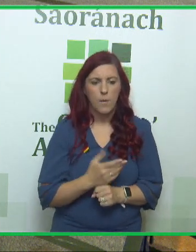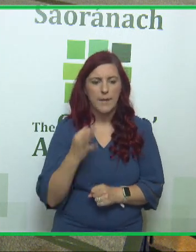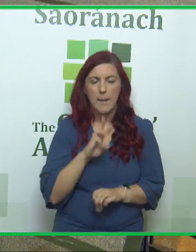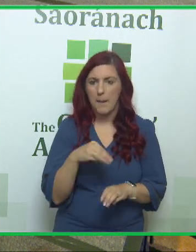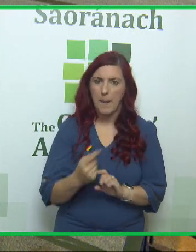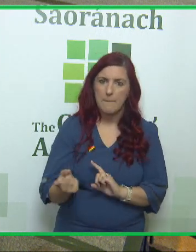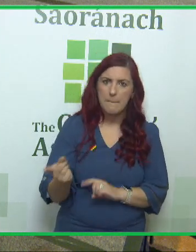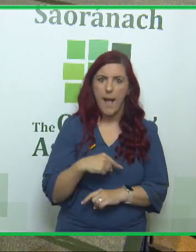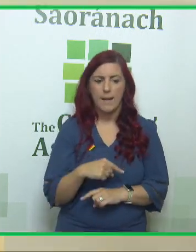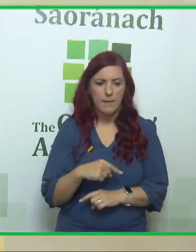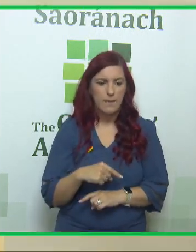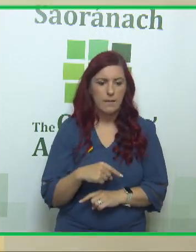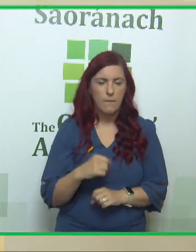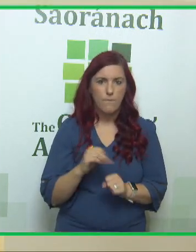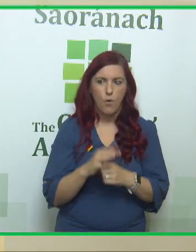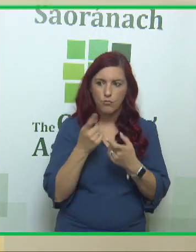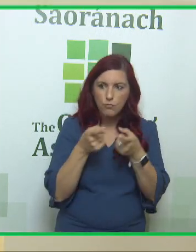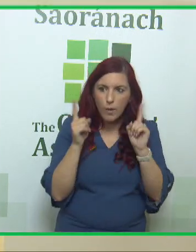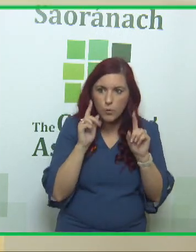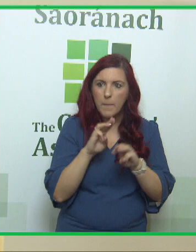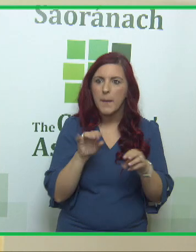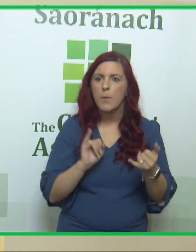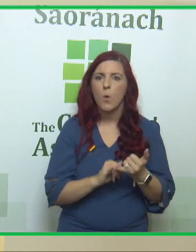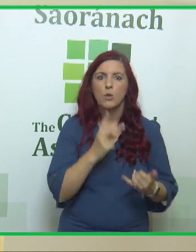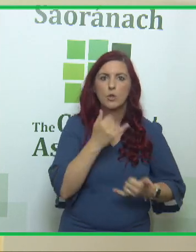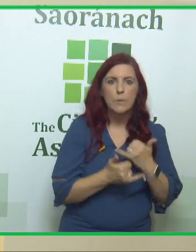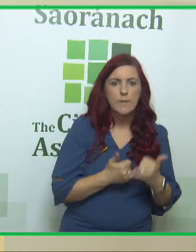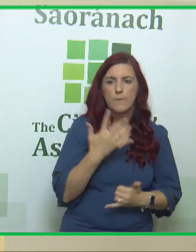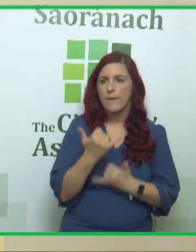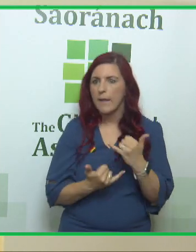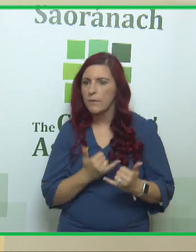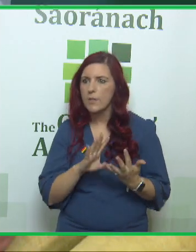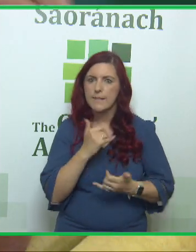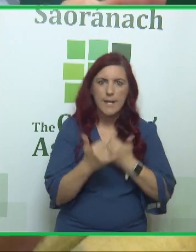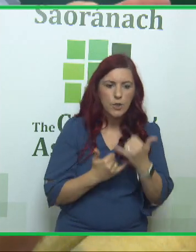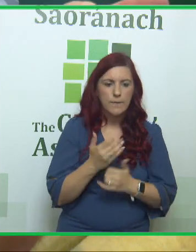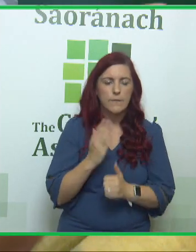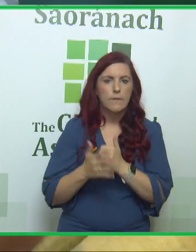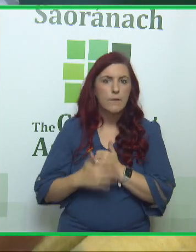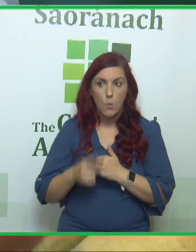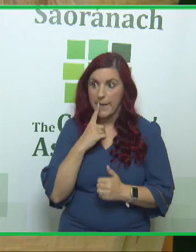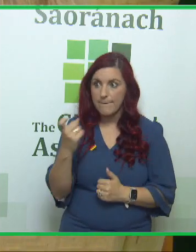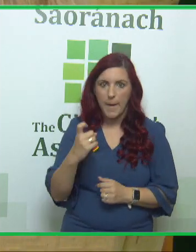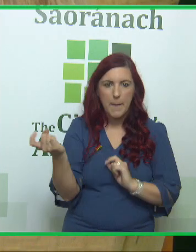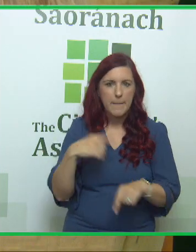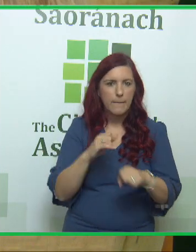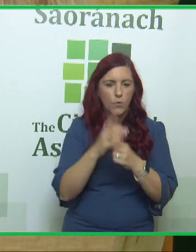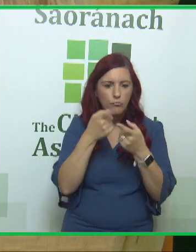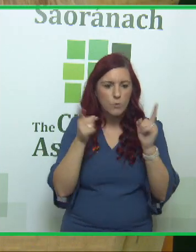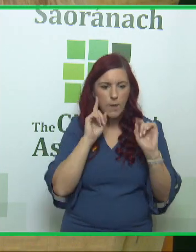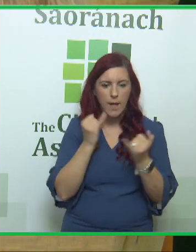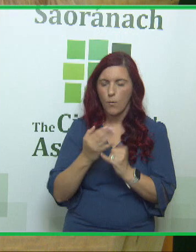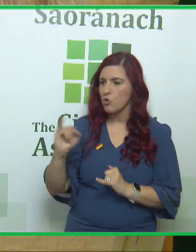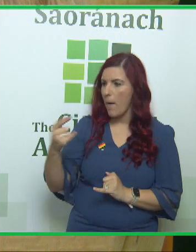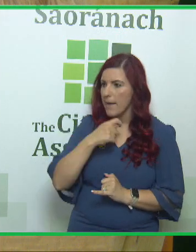back for the graduation. So people that were 2 years, 5 years, 10 years, 20 years. I mean, at that conference that Jo-Hanna did the other